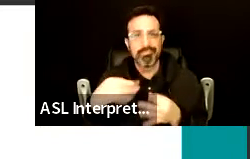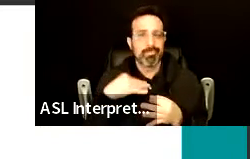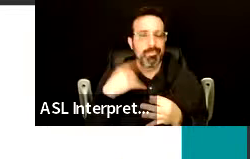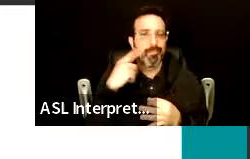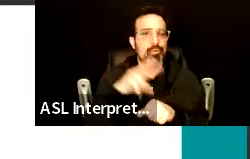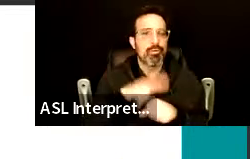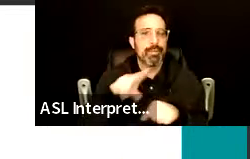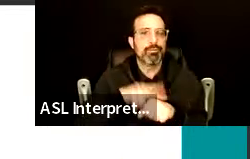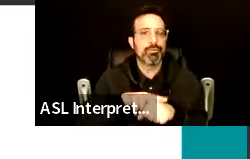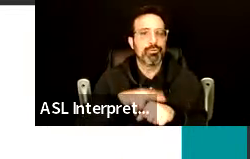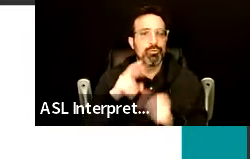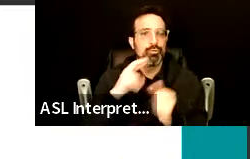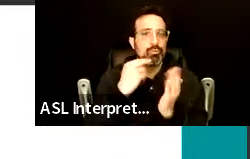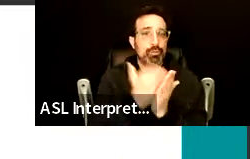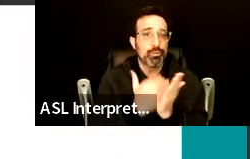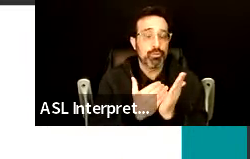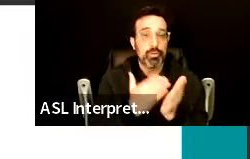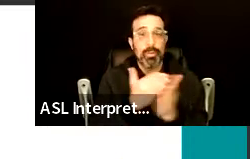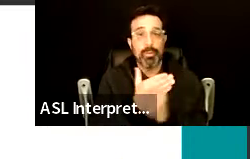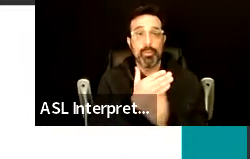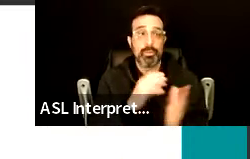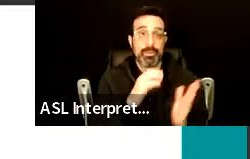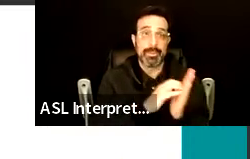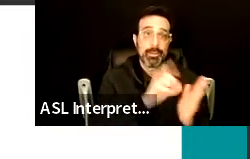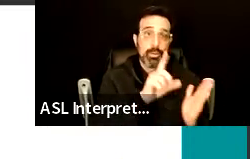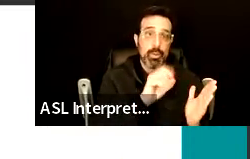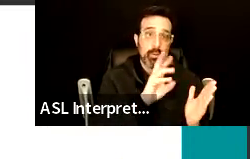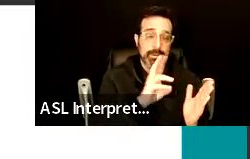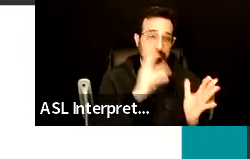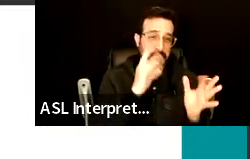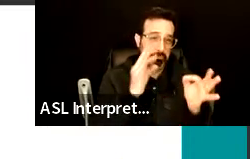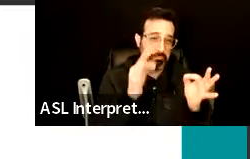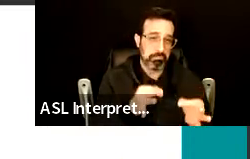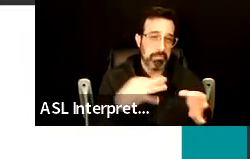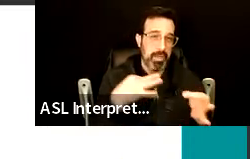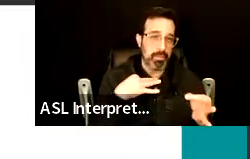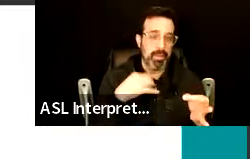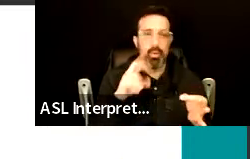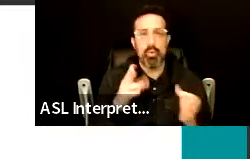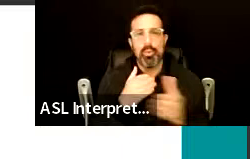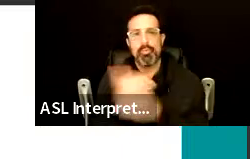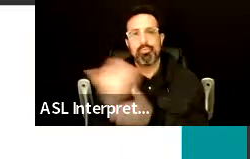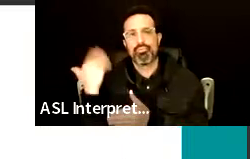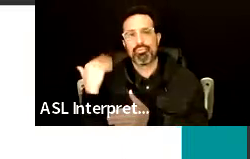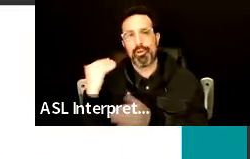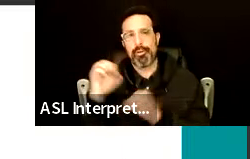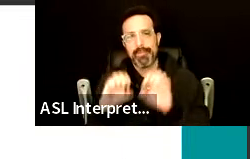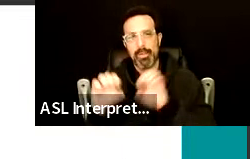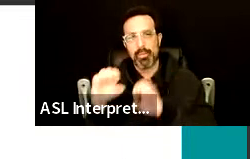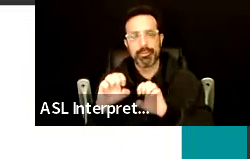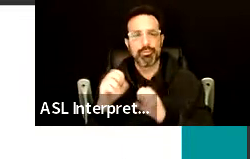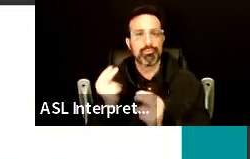National Register, either through the Section 106 determination of eligibility or through prior evaluations and